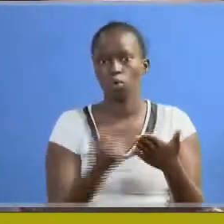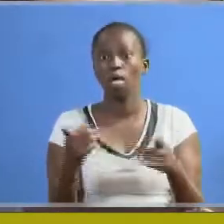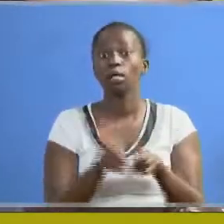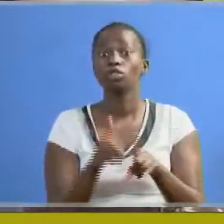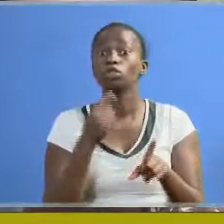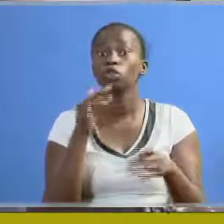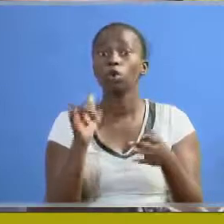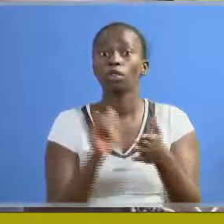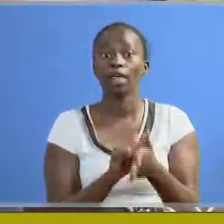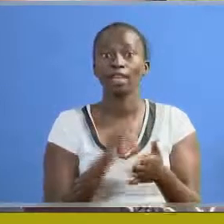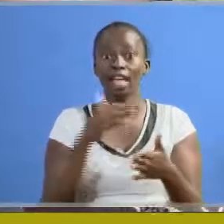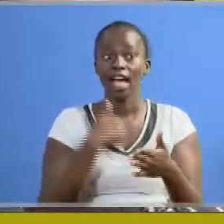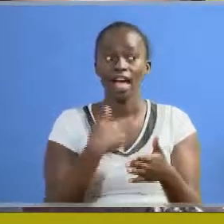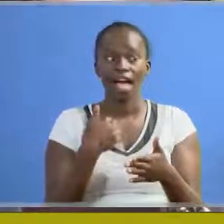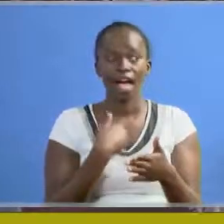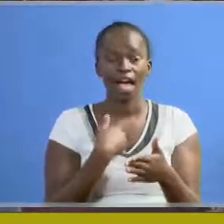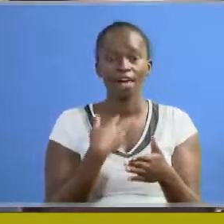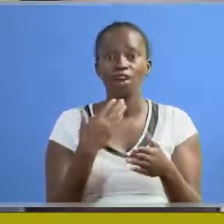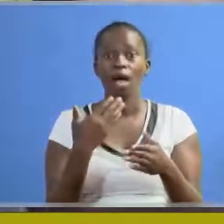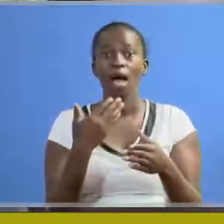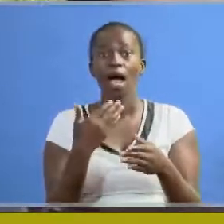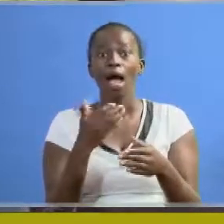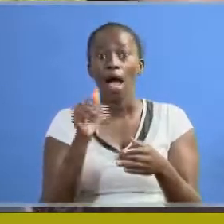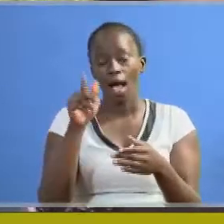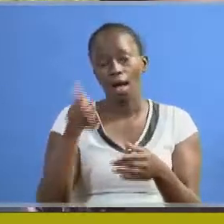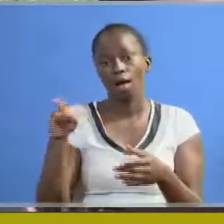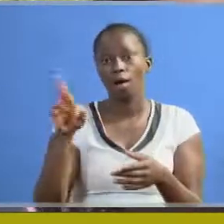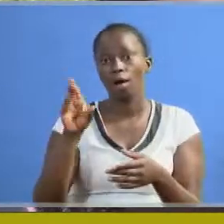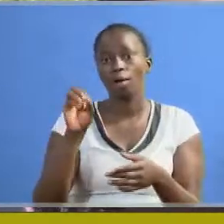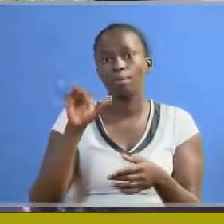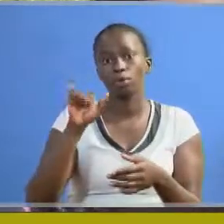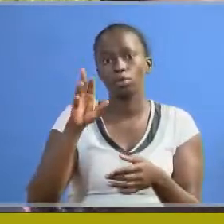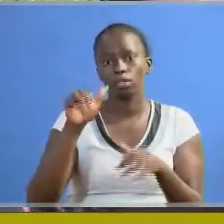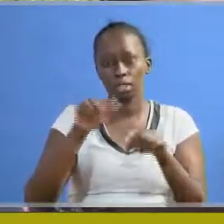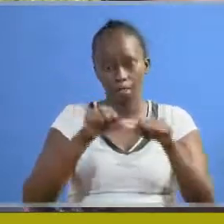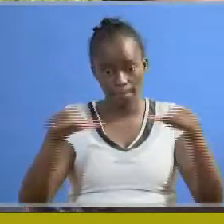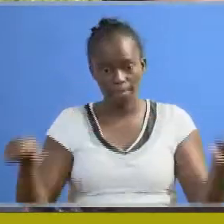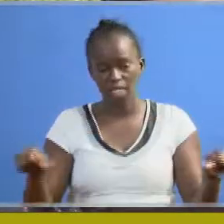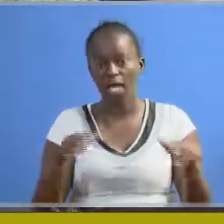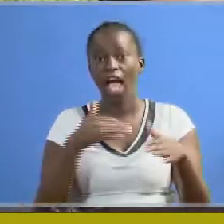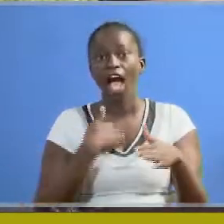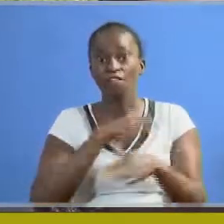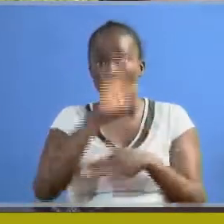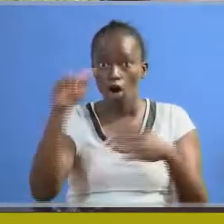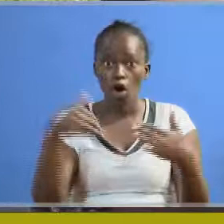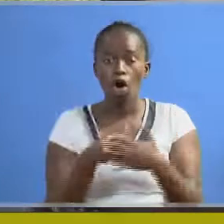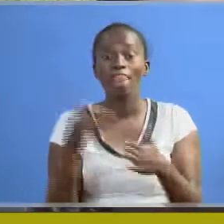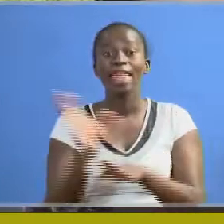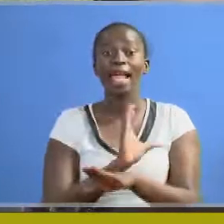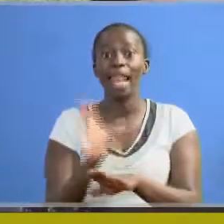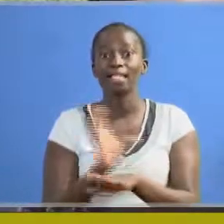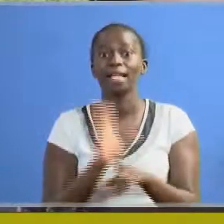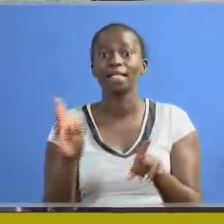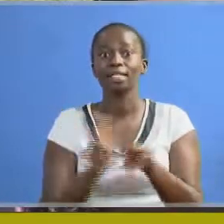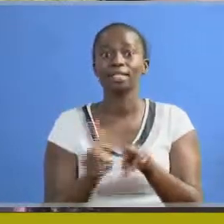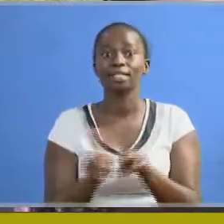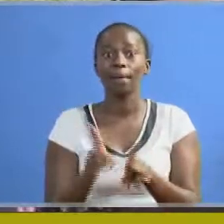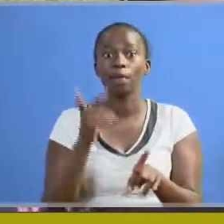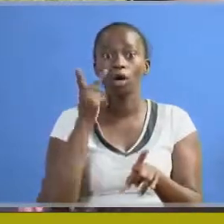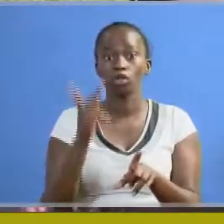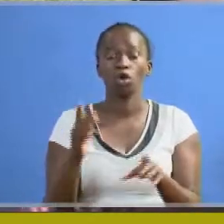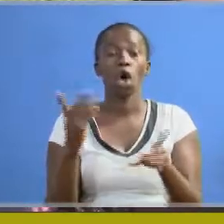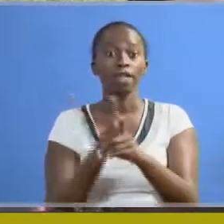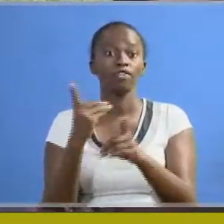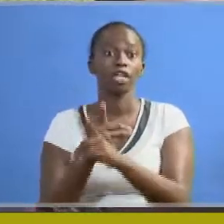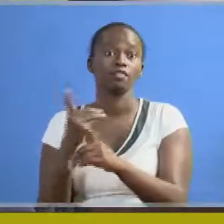we can design appropriate intervention measures, having, you know, the clusters and also looking at the